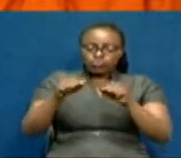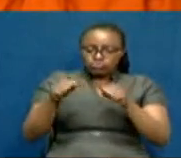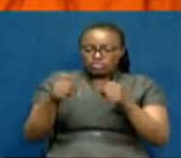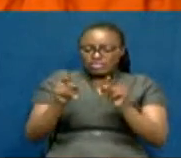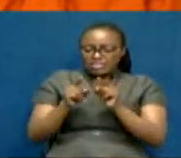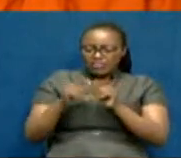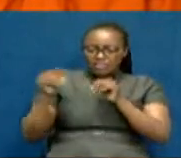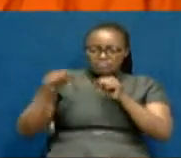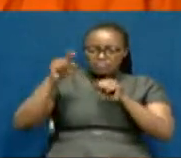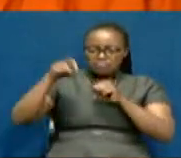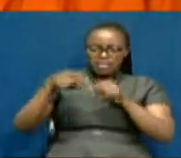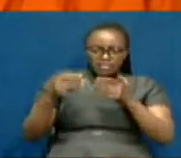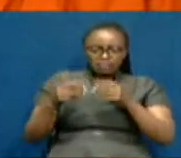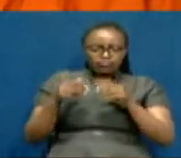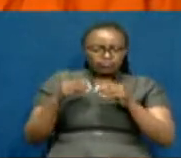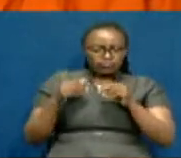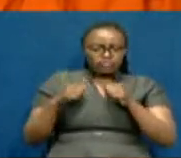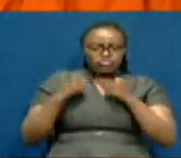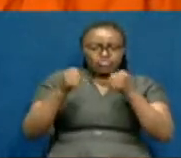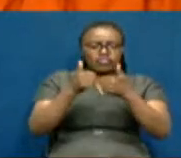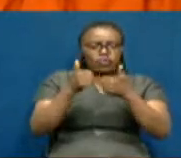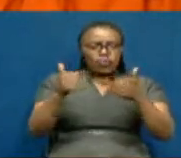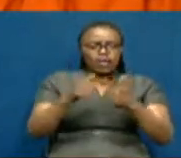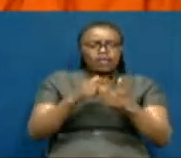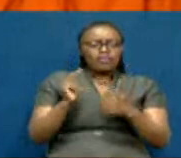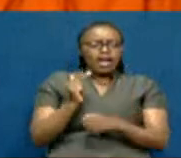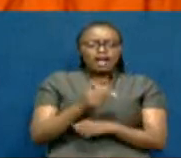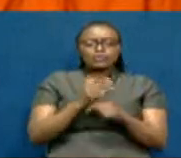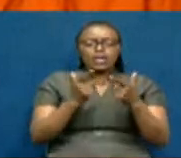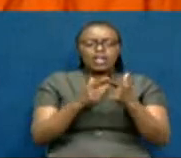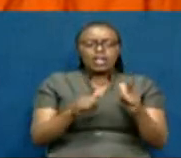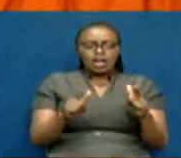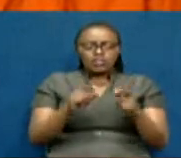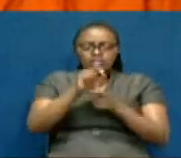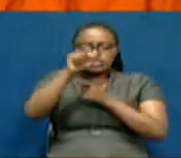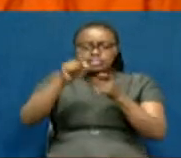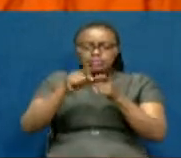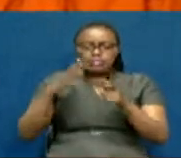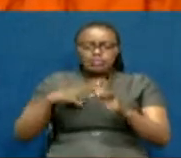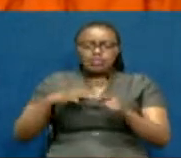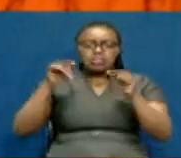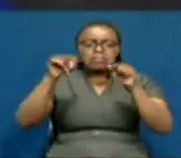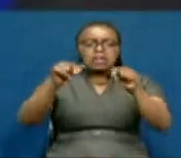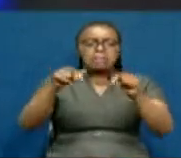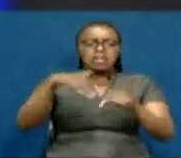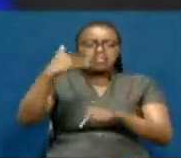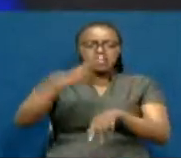lazima uendeshe vizuri. Hatuwezi kubali watu fulani peke yake ndio wanalaumiwa.